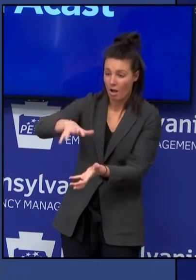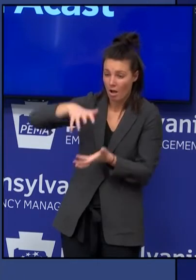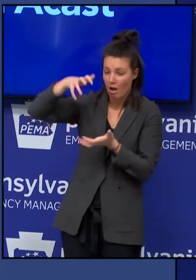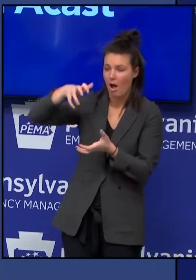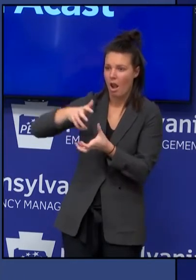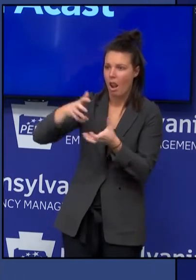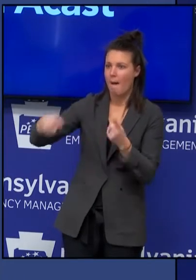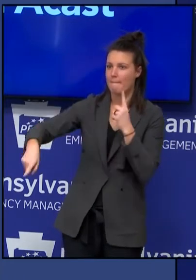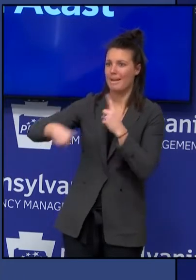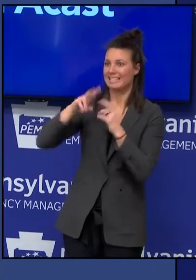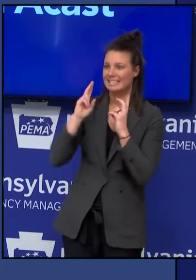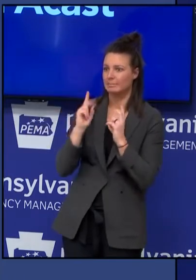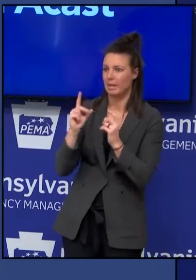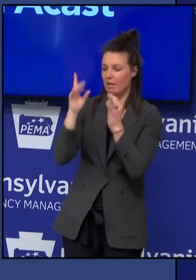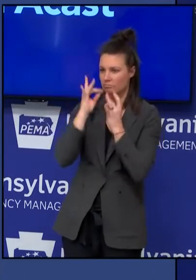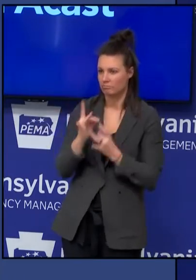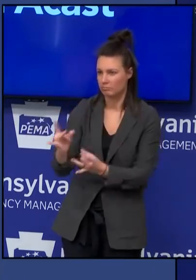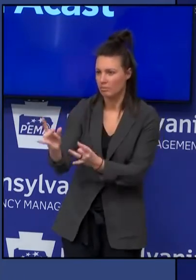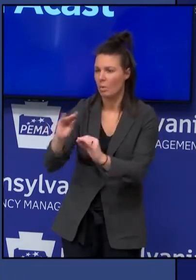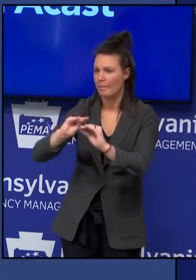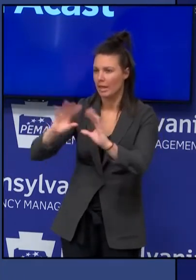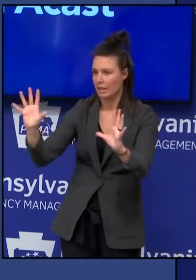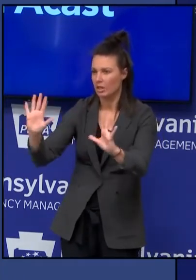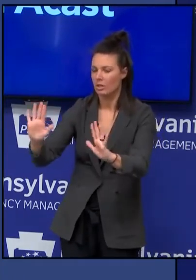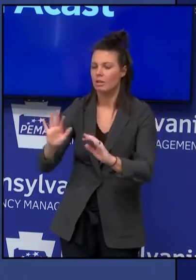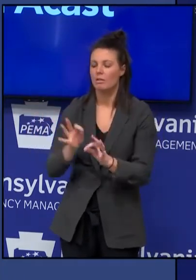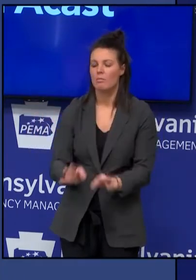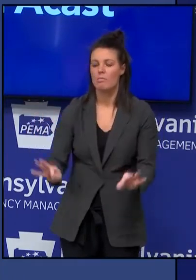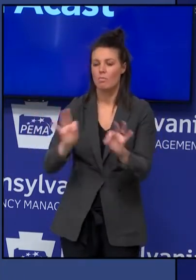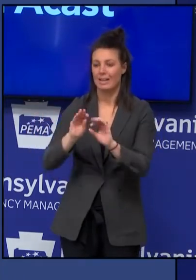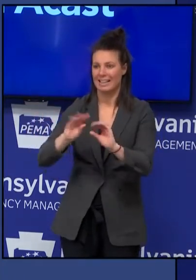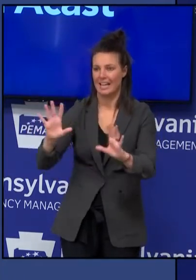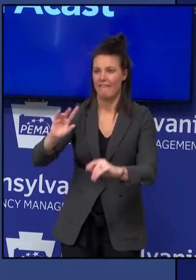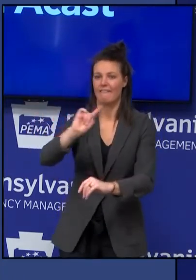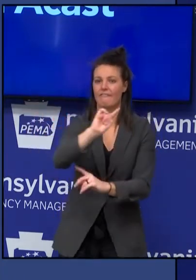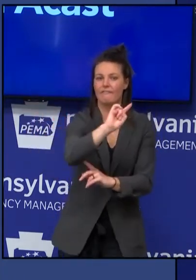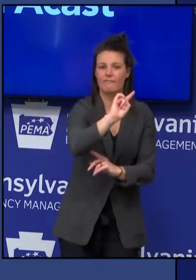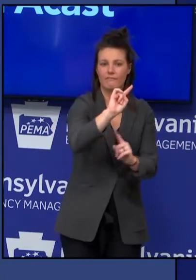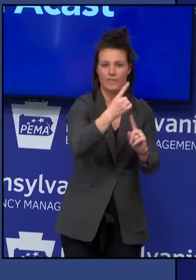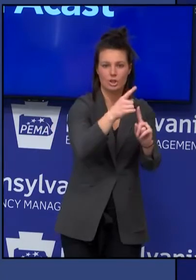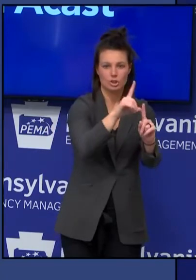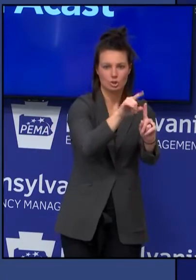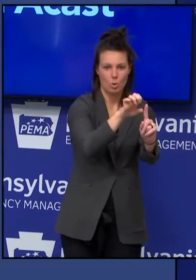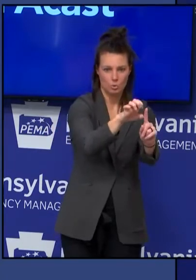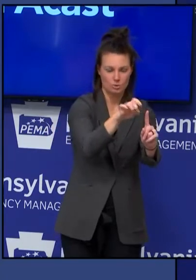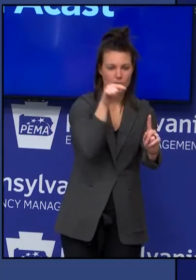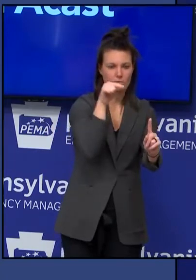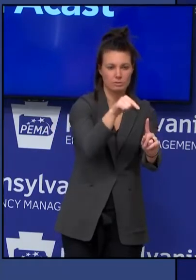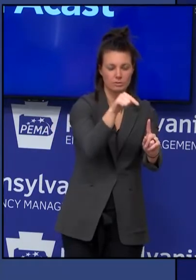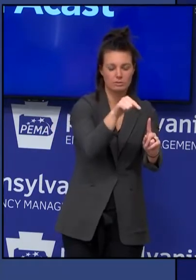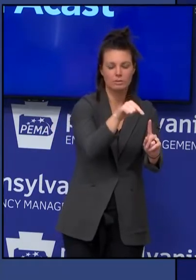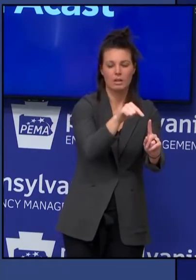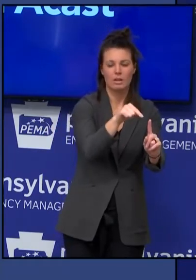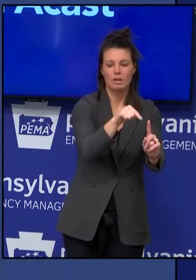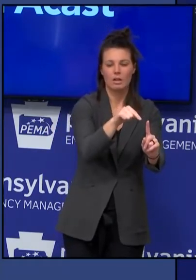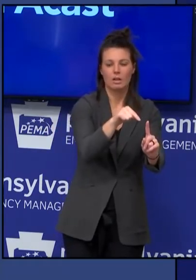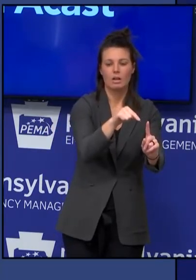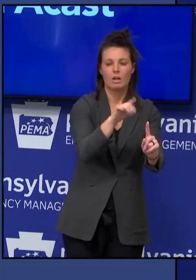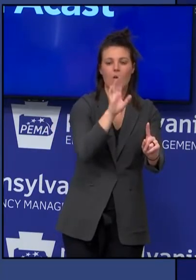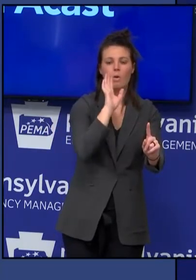so, we will, and again, I want to be clear here, this is first doses. And so our first doses will progressively